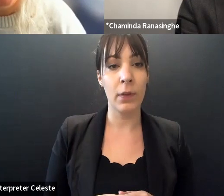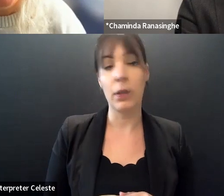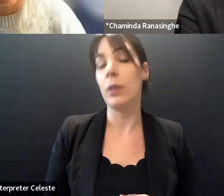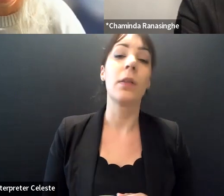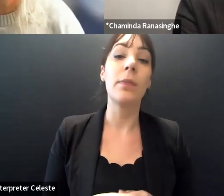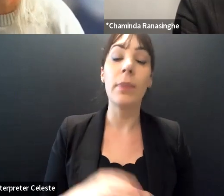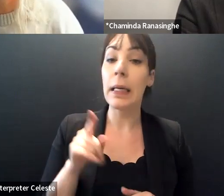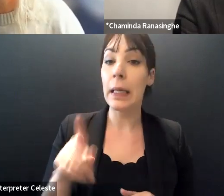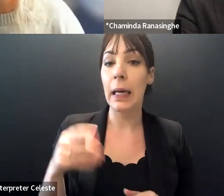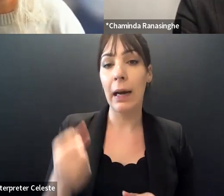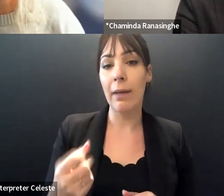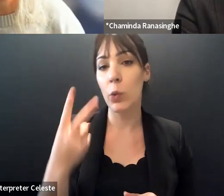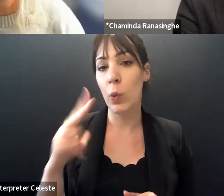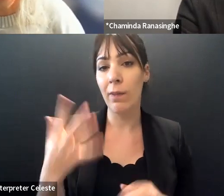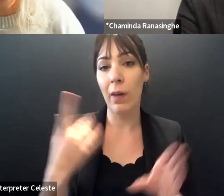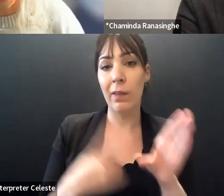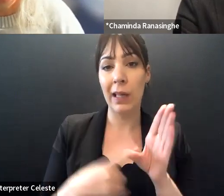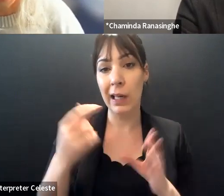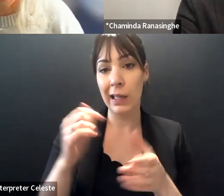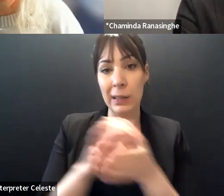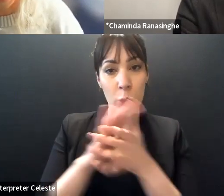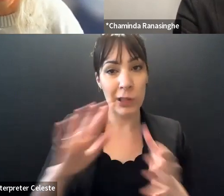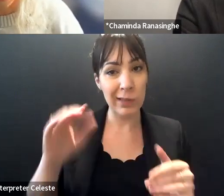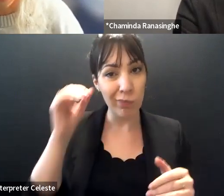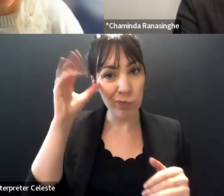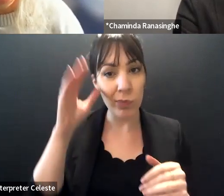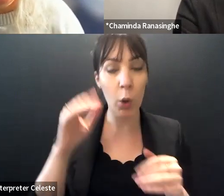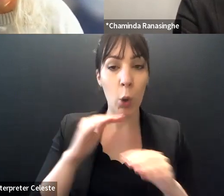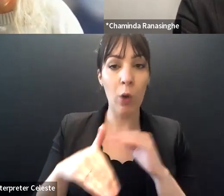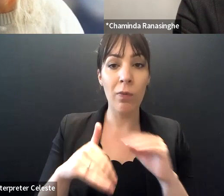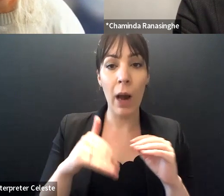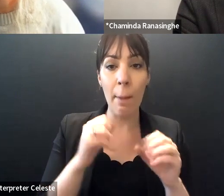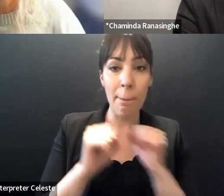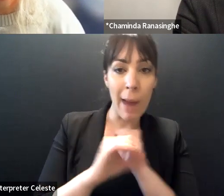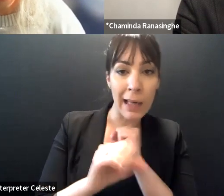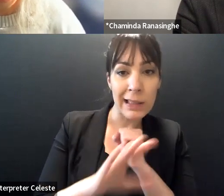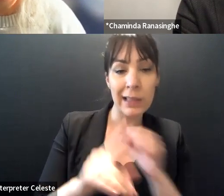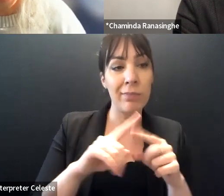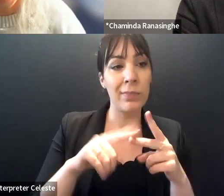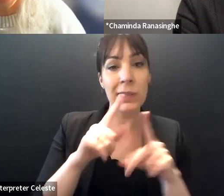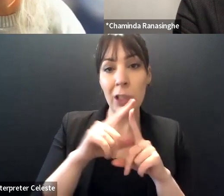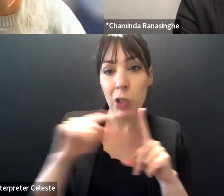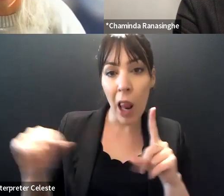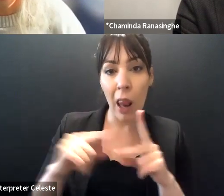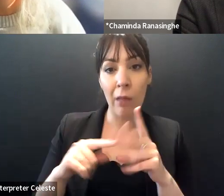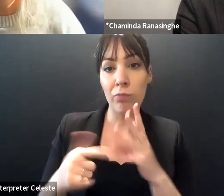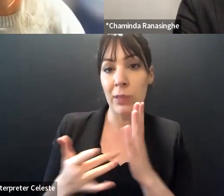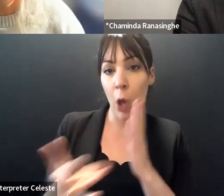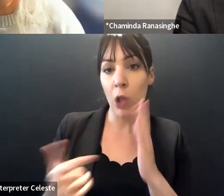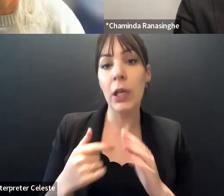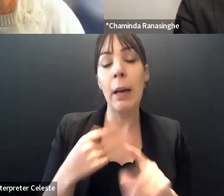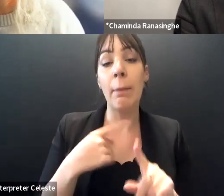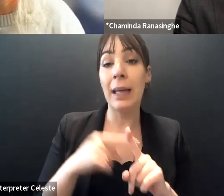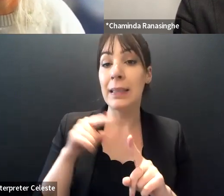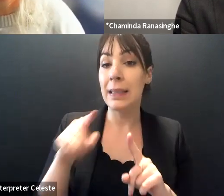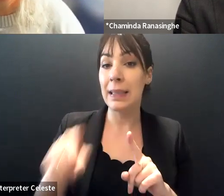years expertise in marketing, digital and technology. And he's currently the executive